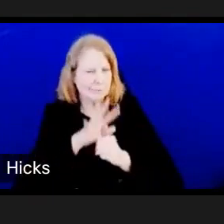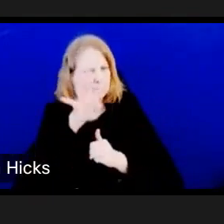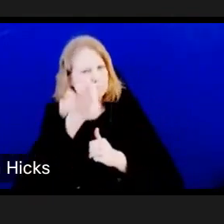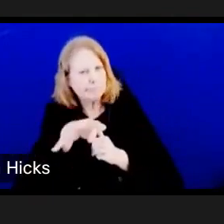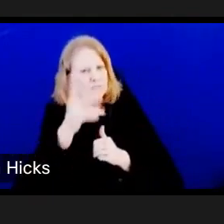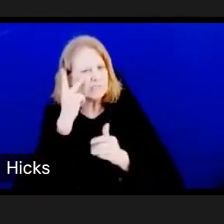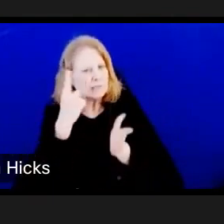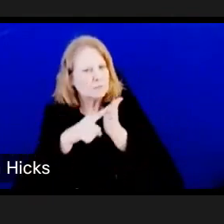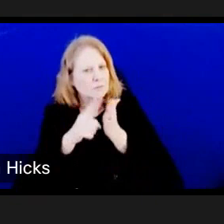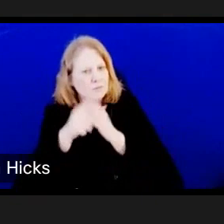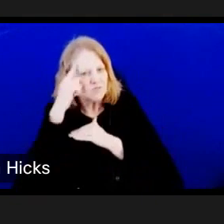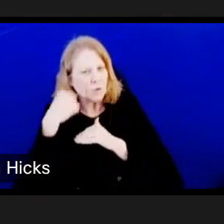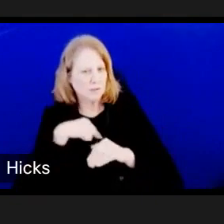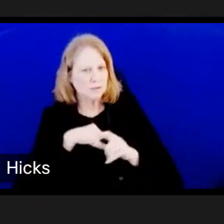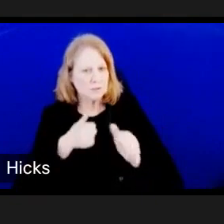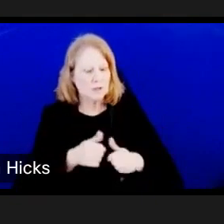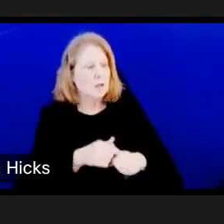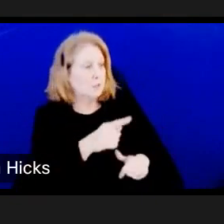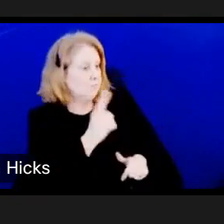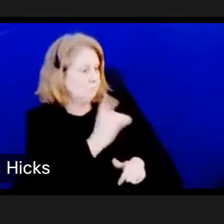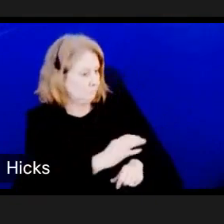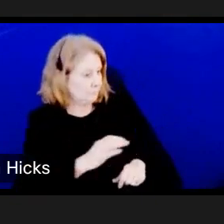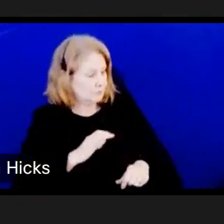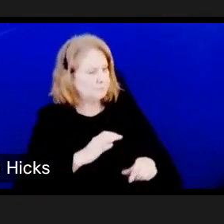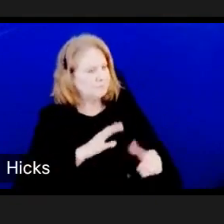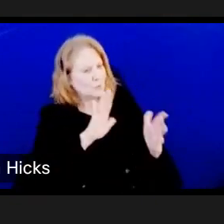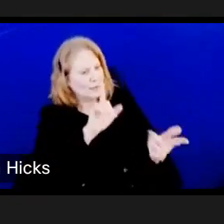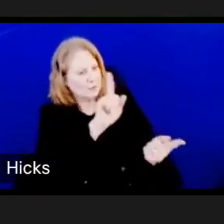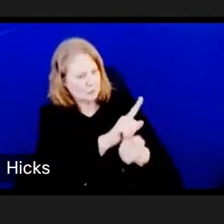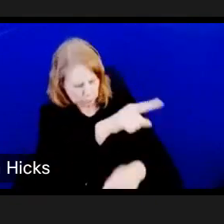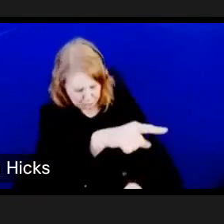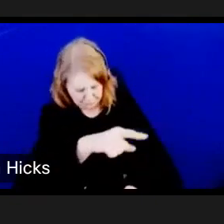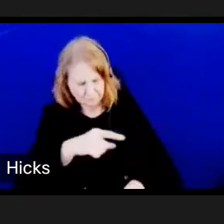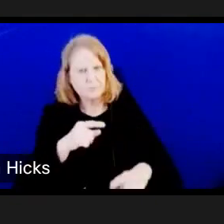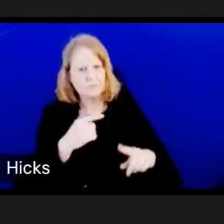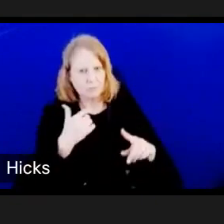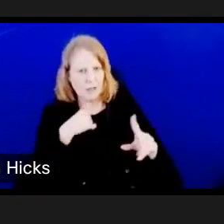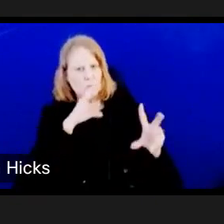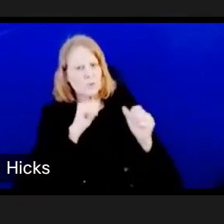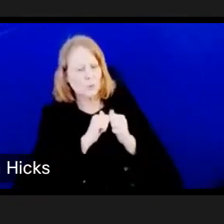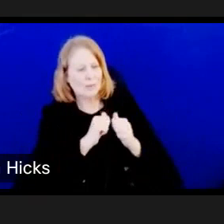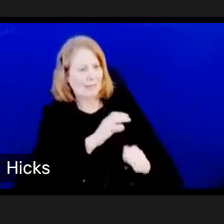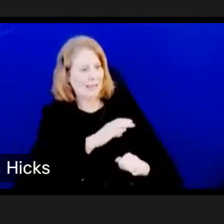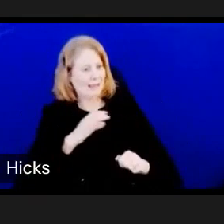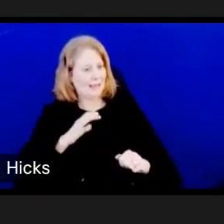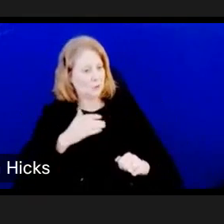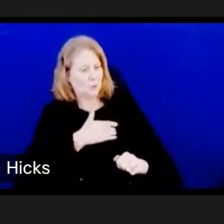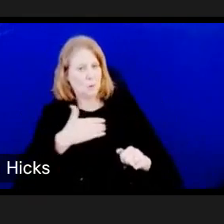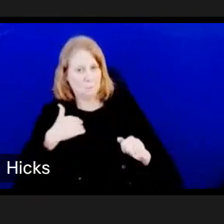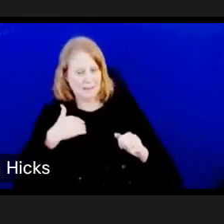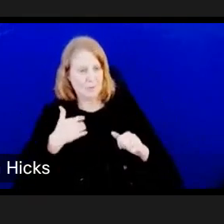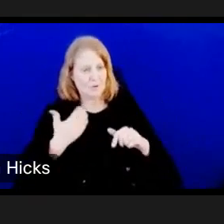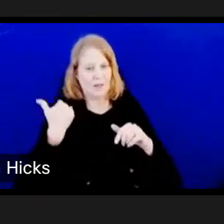Yeah, Commissioner Edwards, and it's great to meet you. I was actually with the council member last night and his chief of